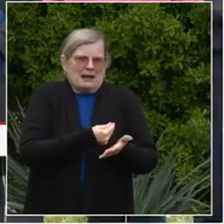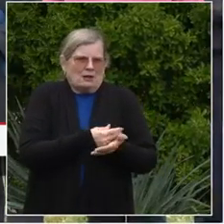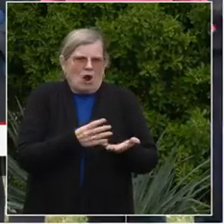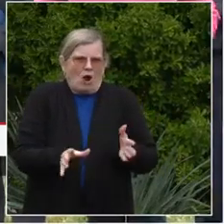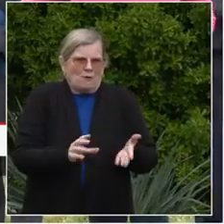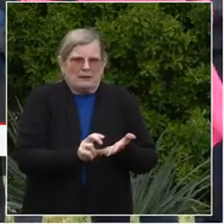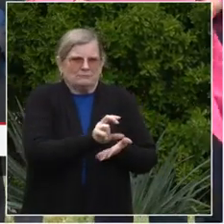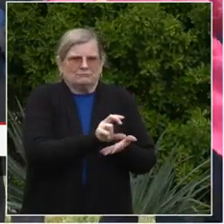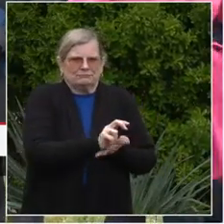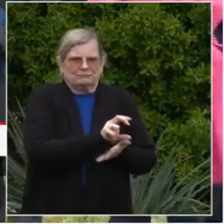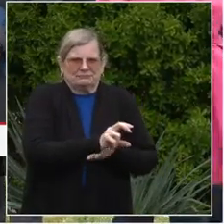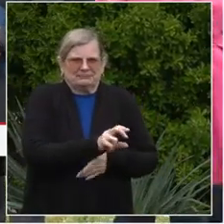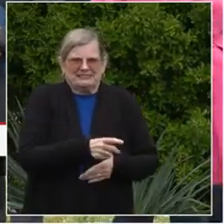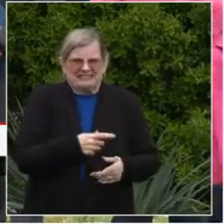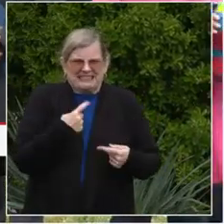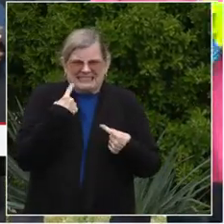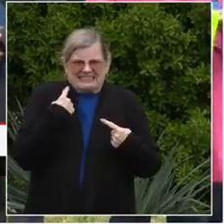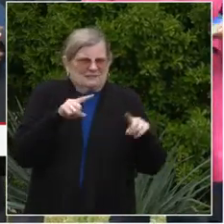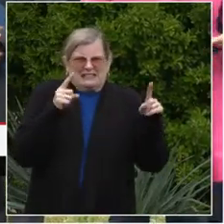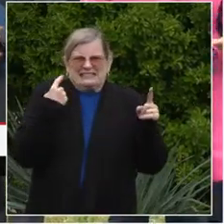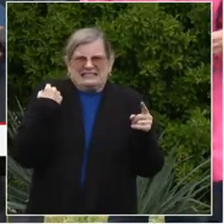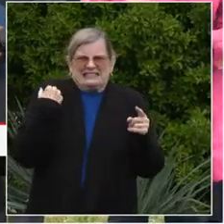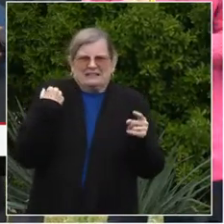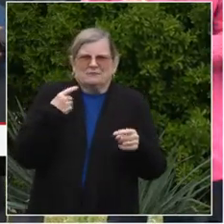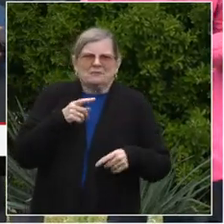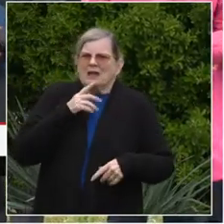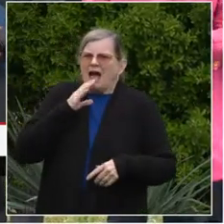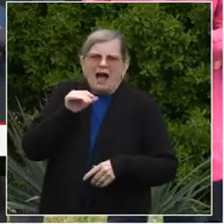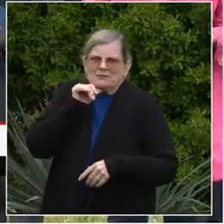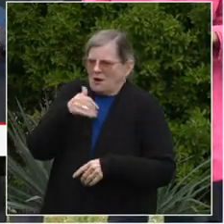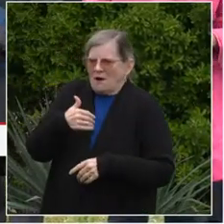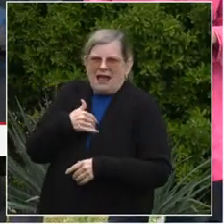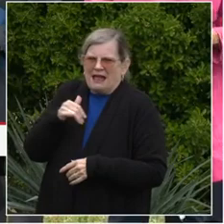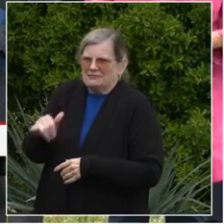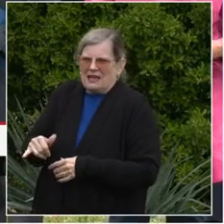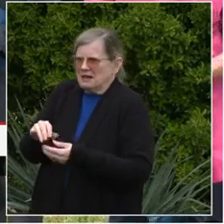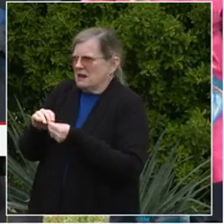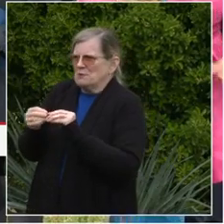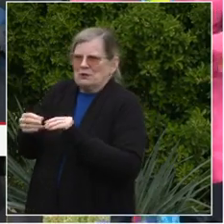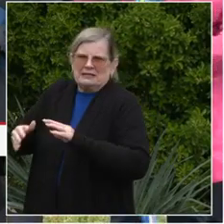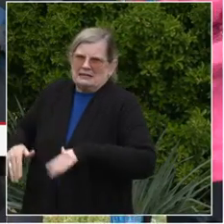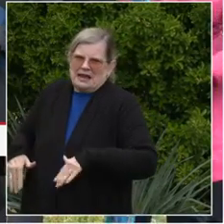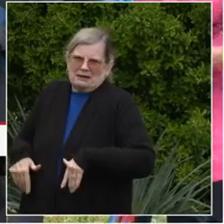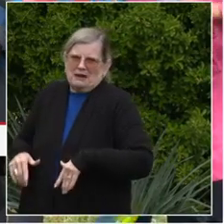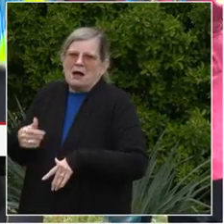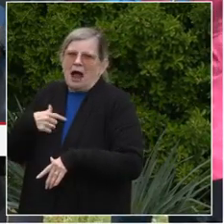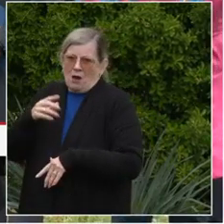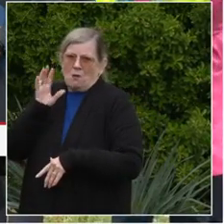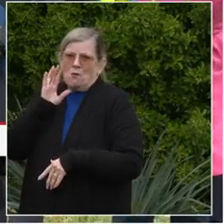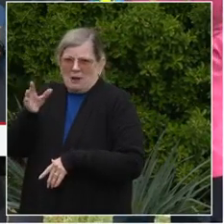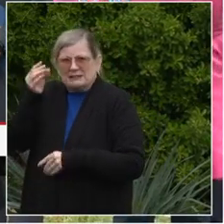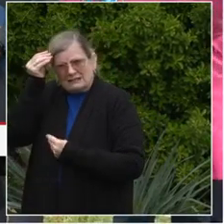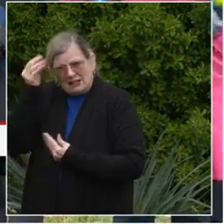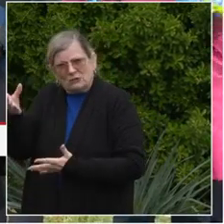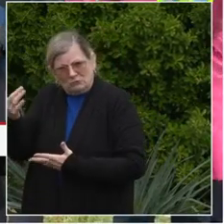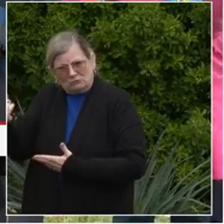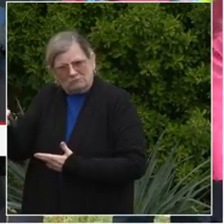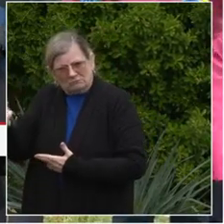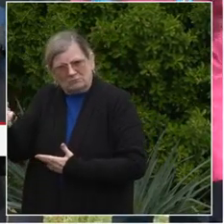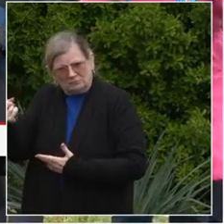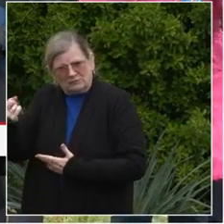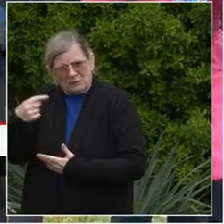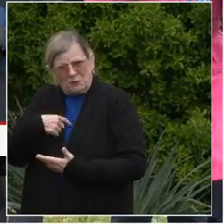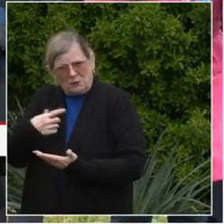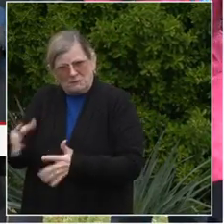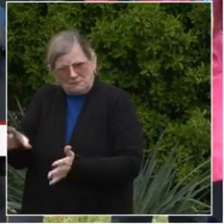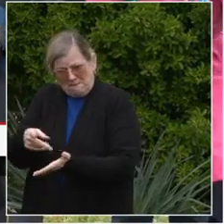Yeah, Mark, I don't have the that reward number. We'll get that for you. But I'll tell you this: we are paying out money. We do